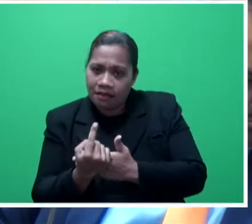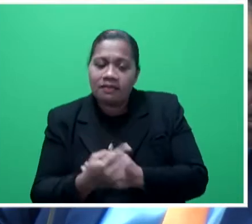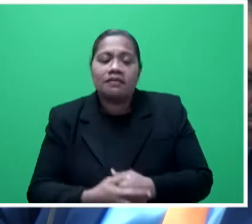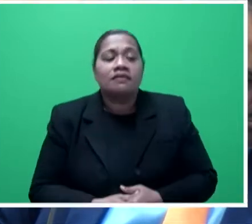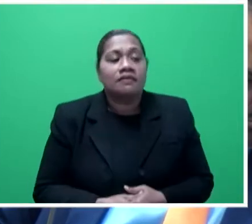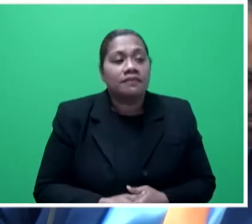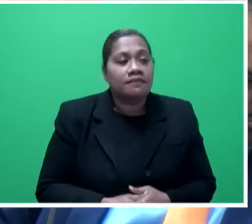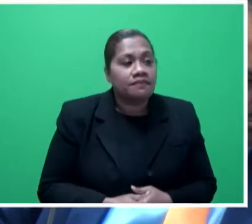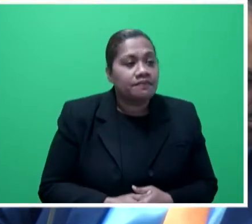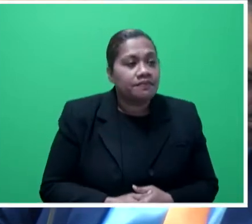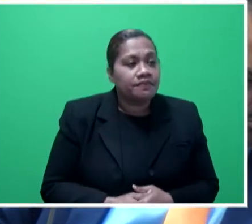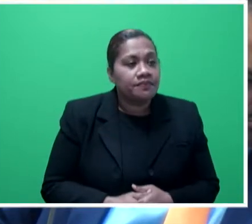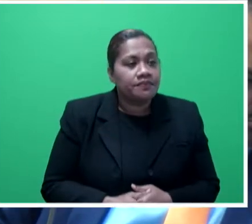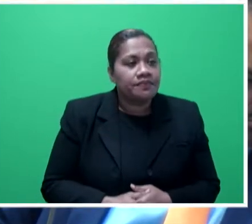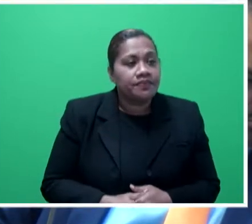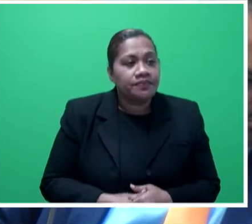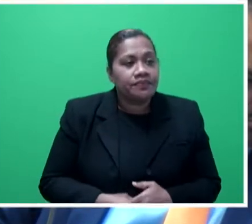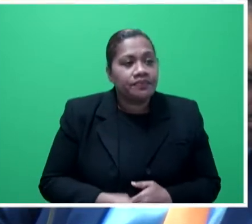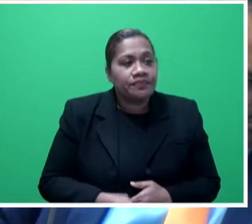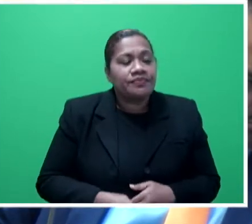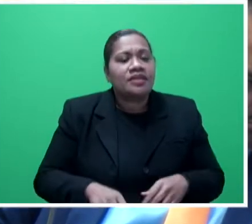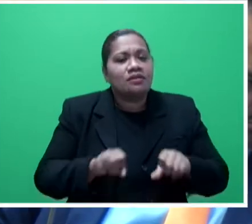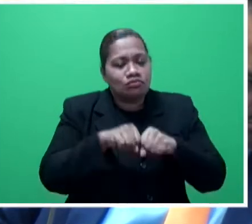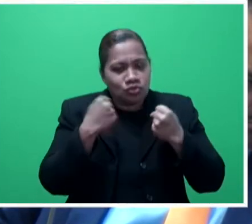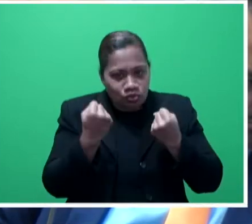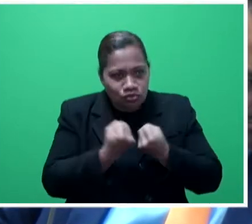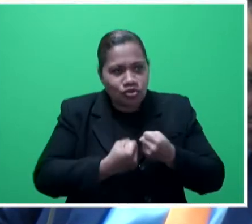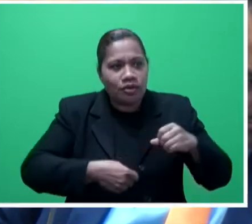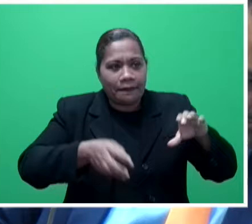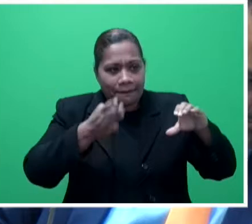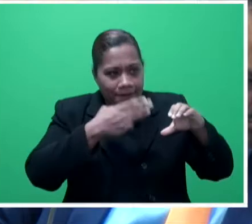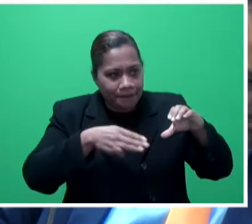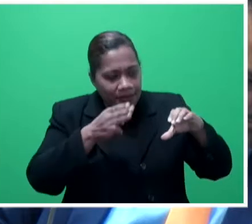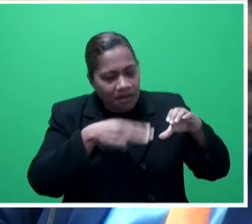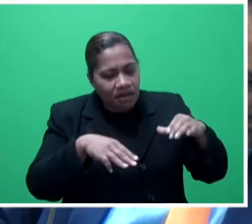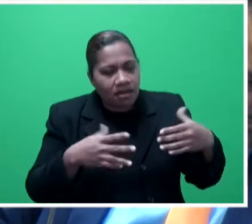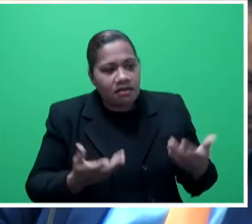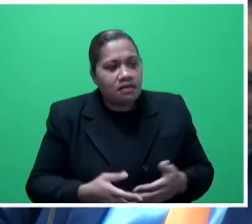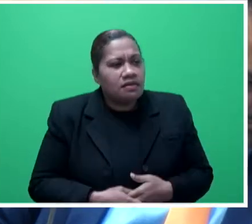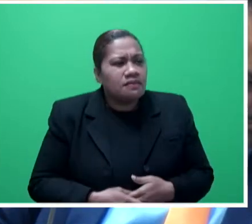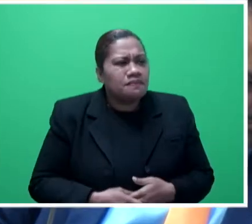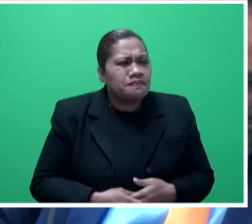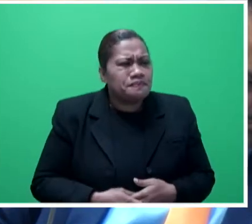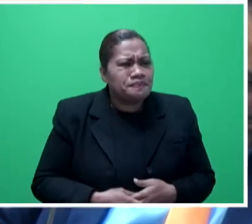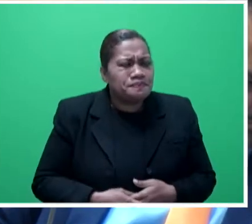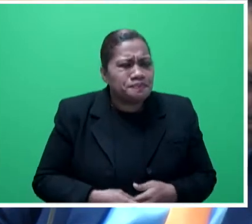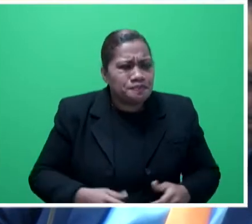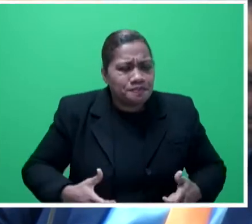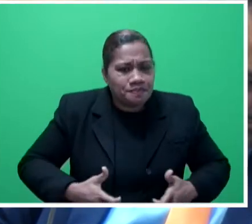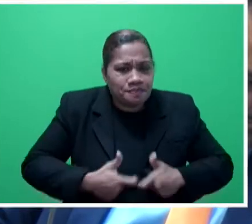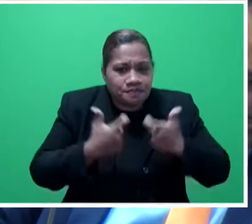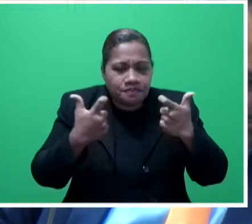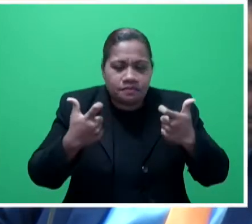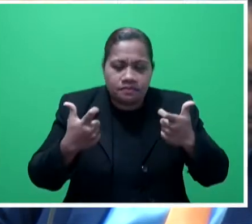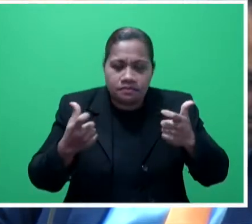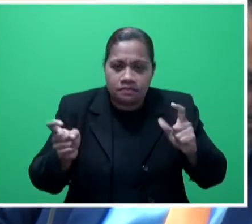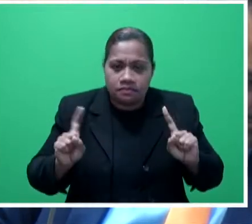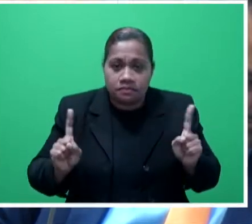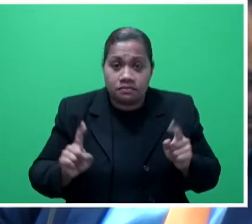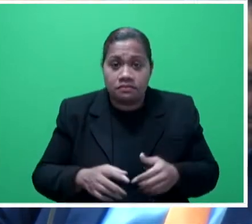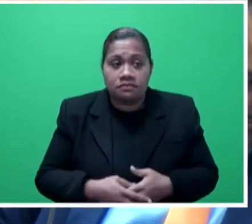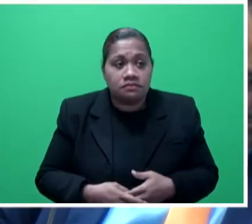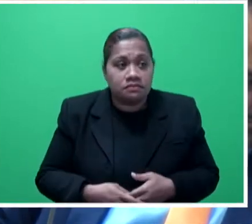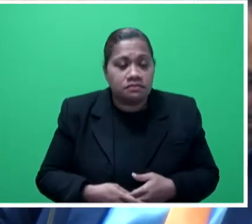beginning in this Honourable House and also in social media, even in mainstream media, the challenges around the virtues